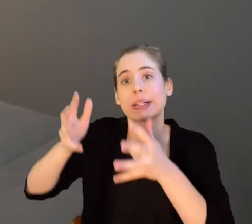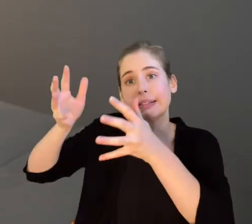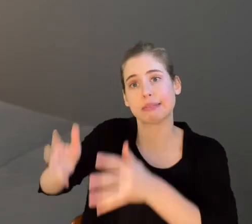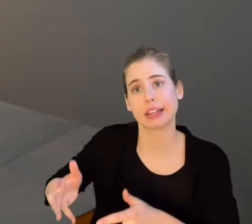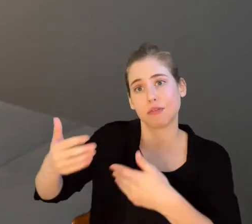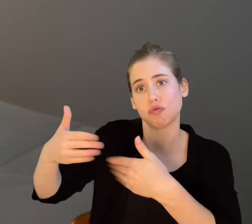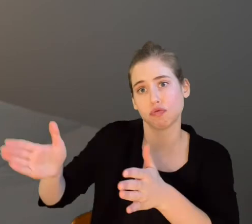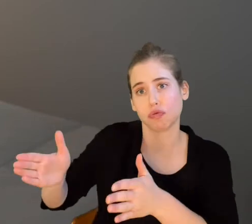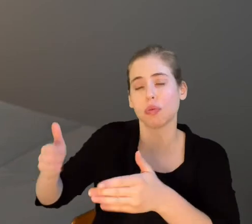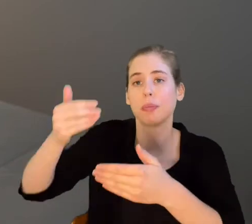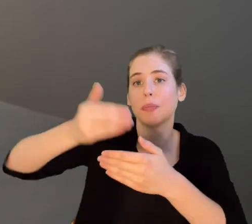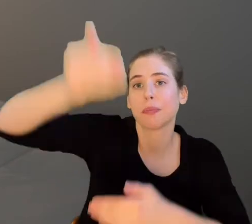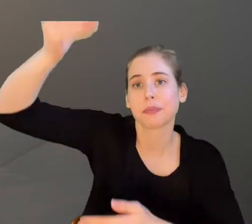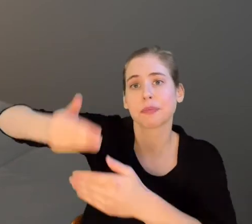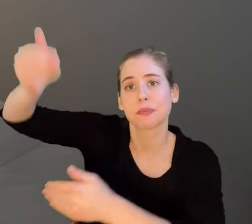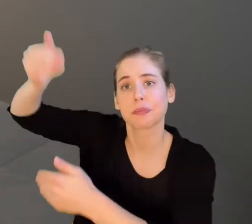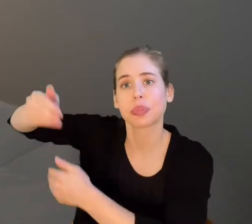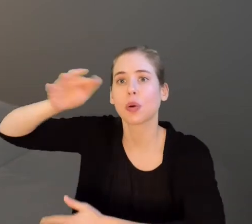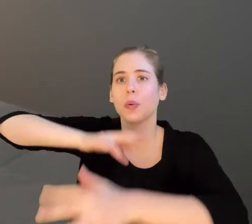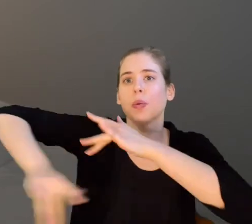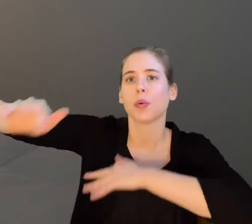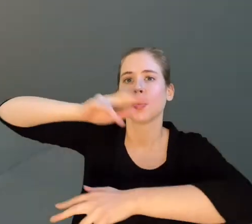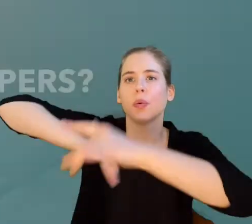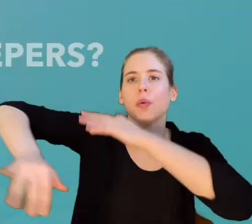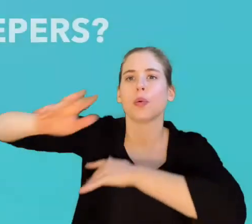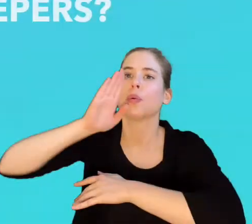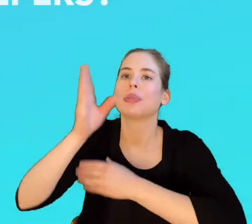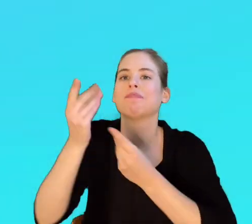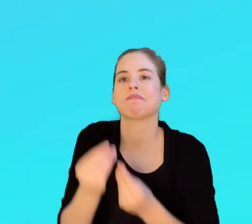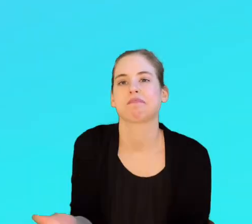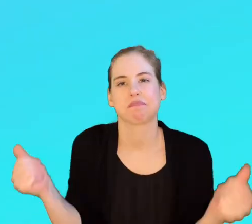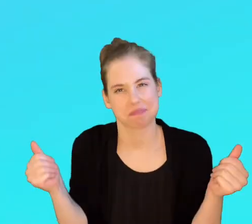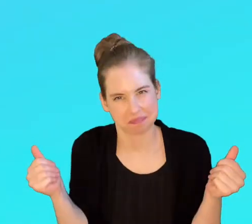open a window to let in some fresh air. That should do the trick.